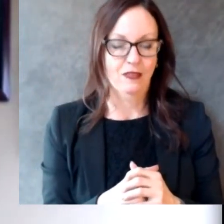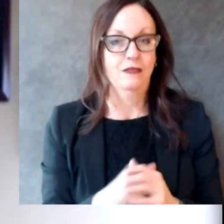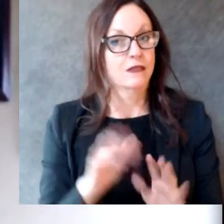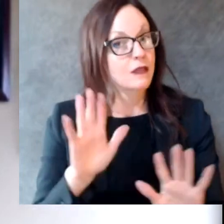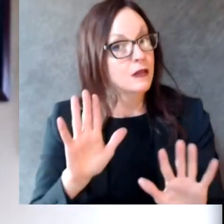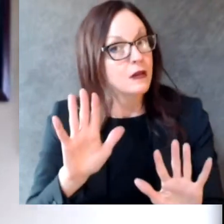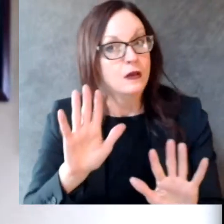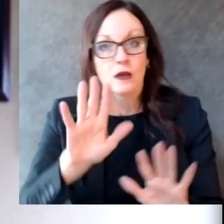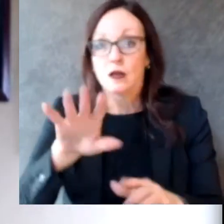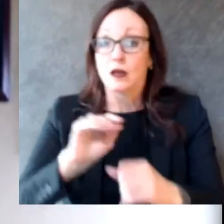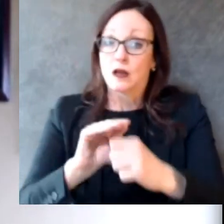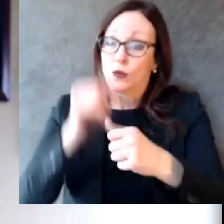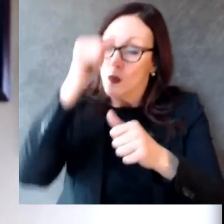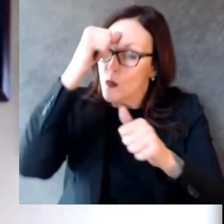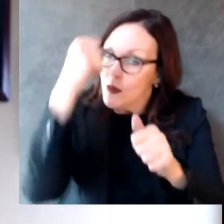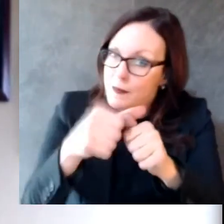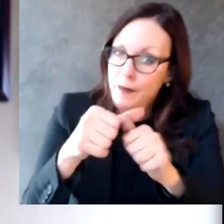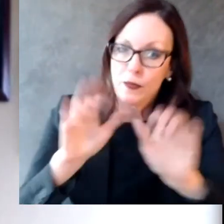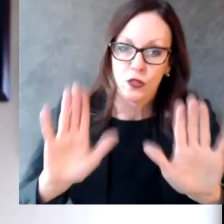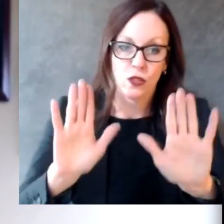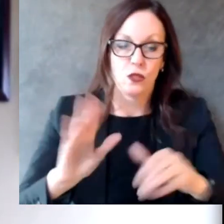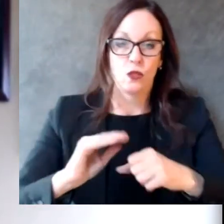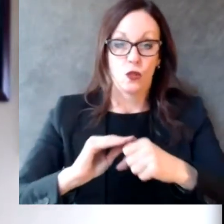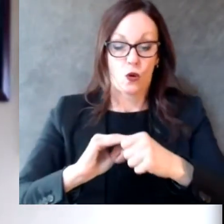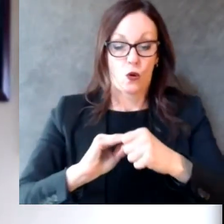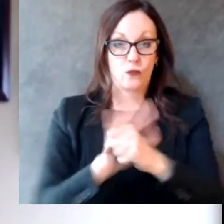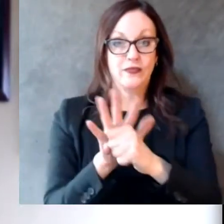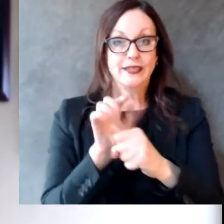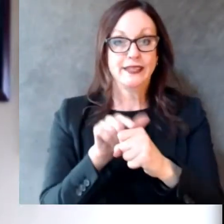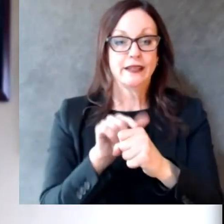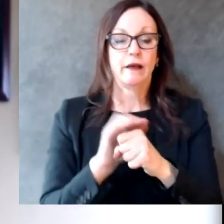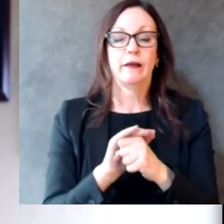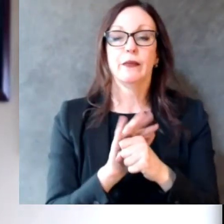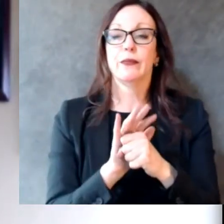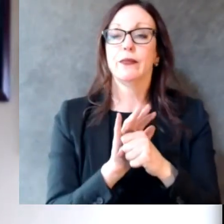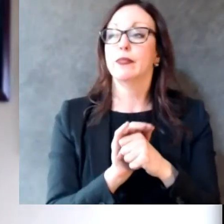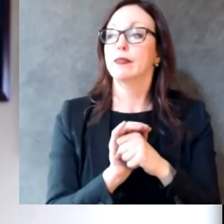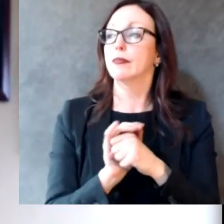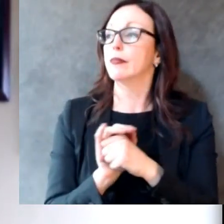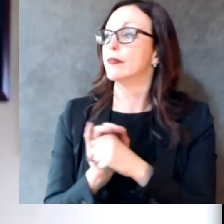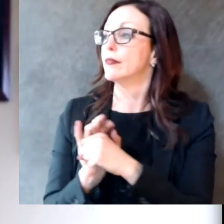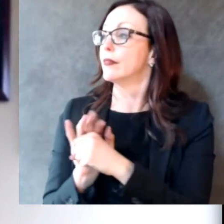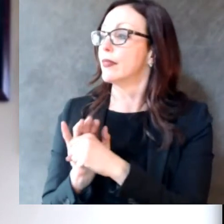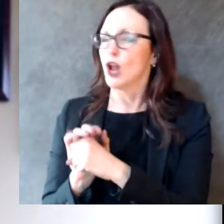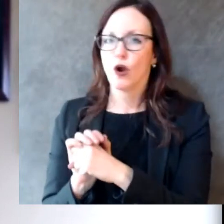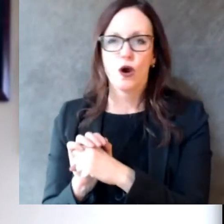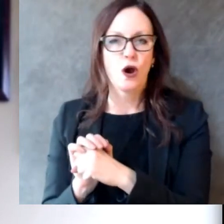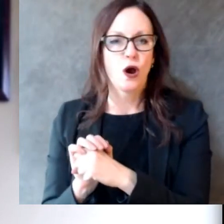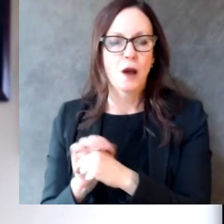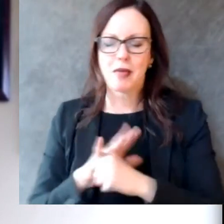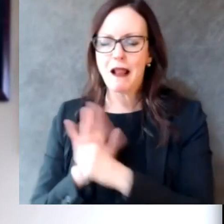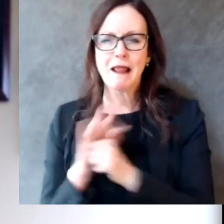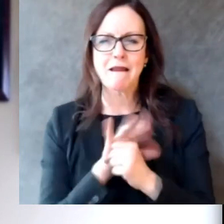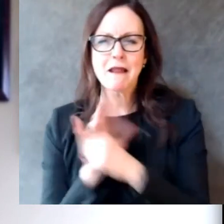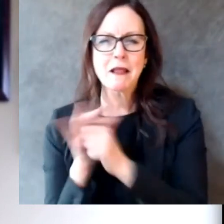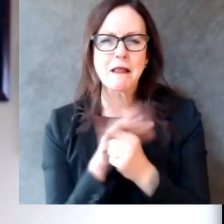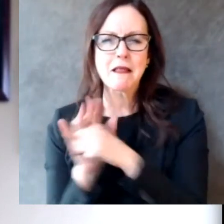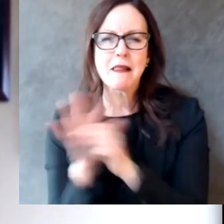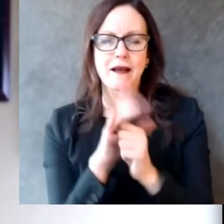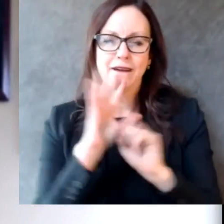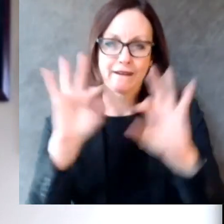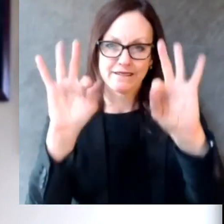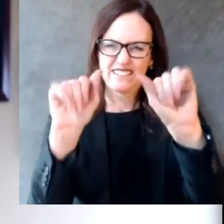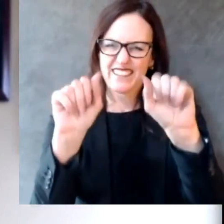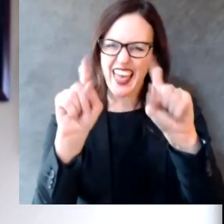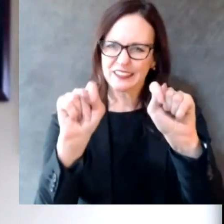complete its life cycle and have billions and billions of offspring to go infect other people. So if it can't do that, if it can't